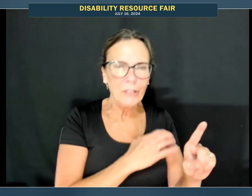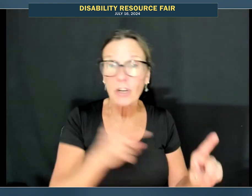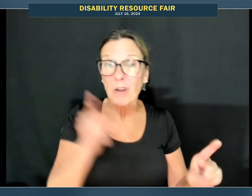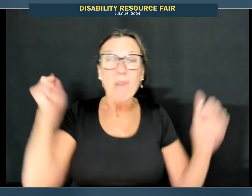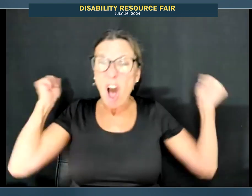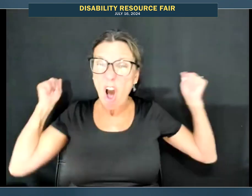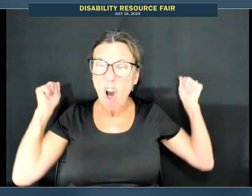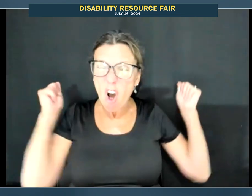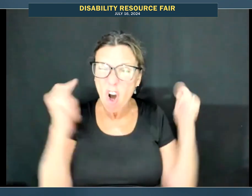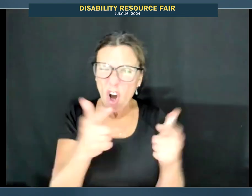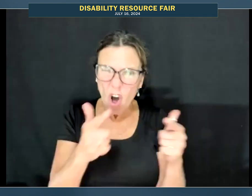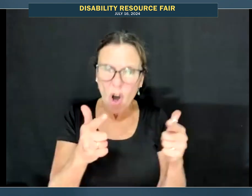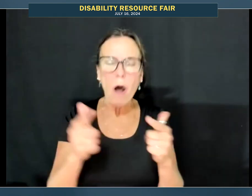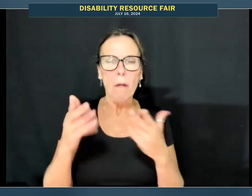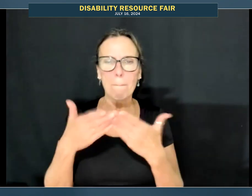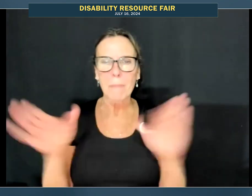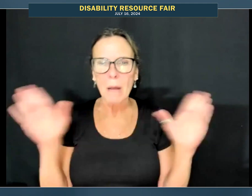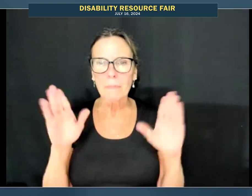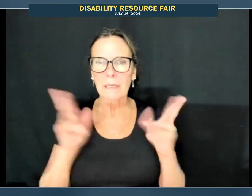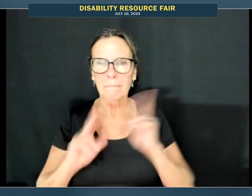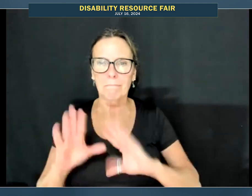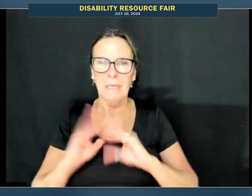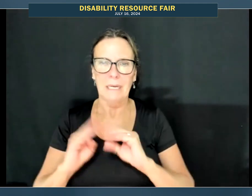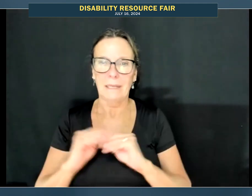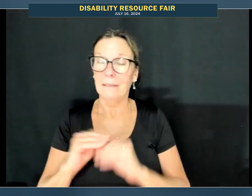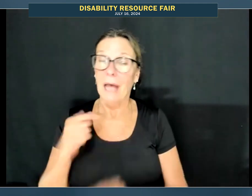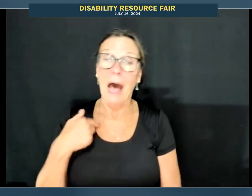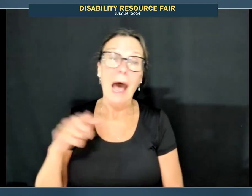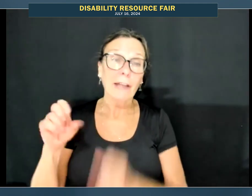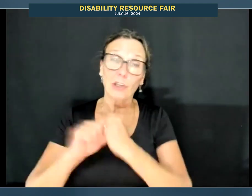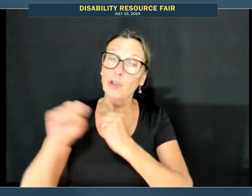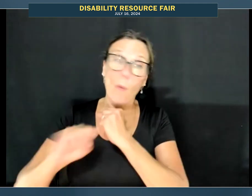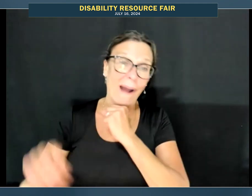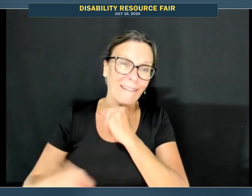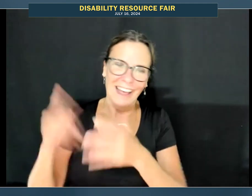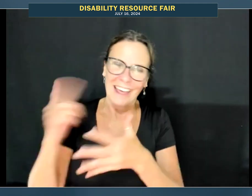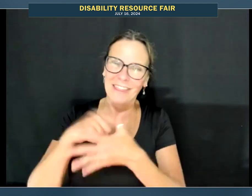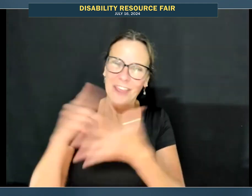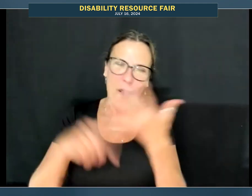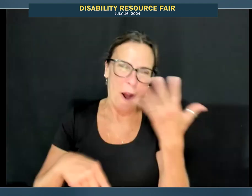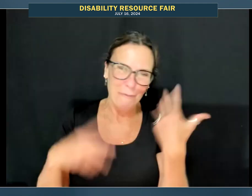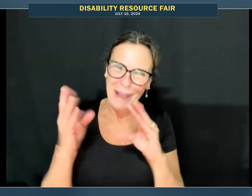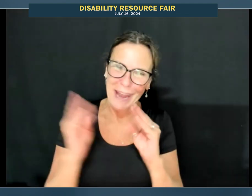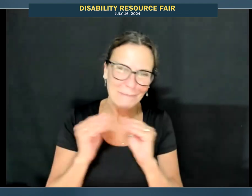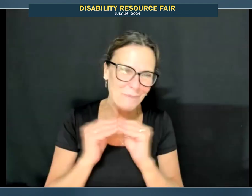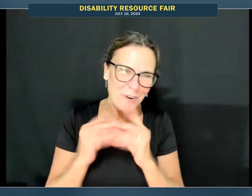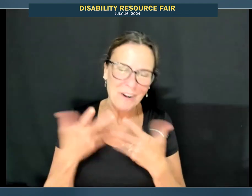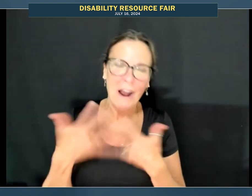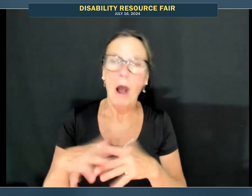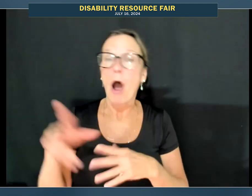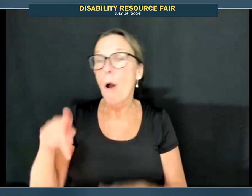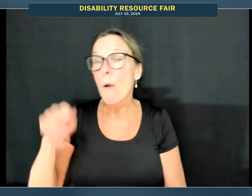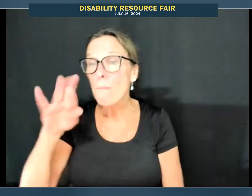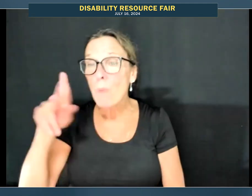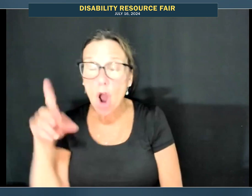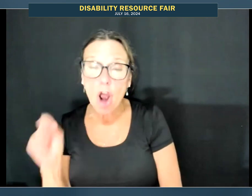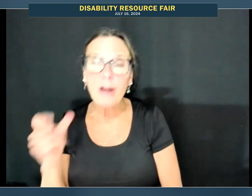meetings. We could go on, there are many more. Focus on parks and